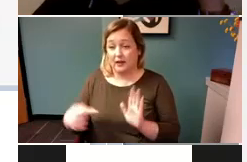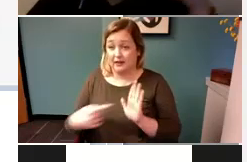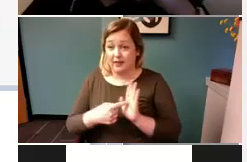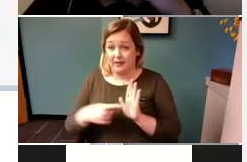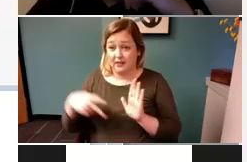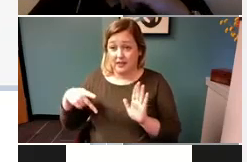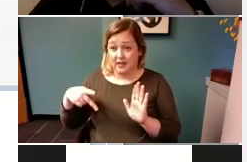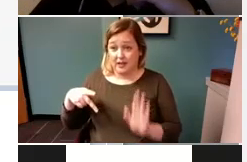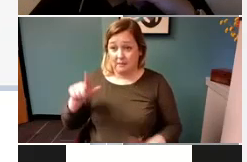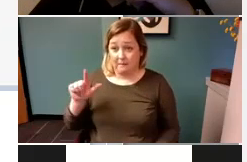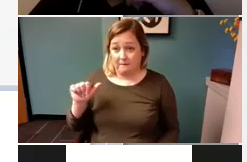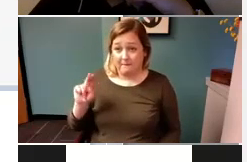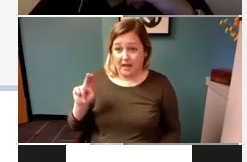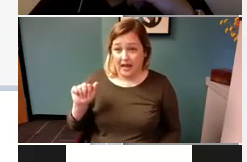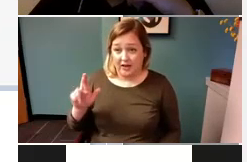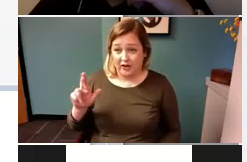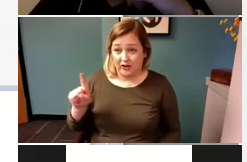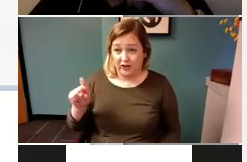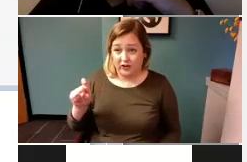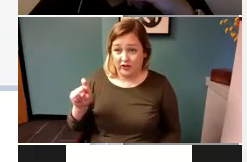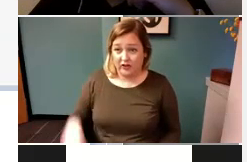graph planar